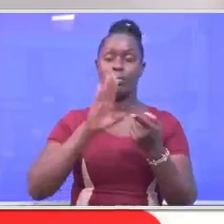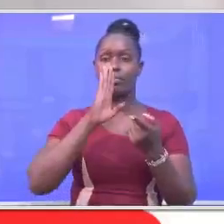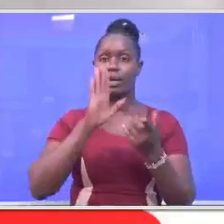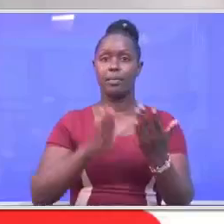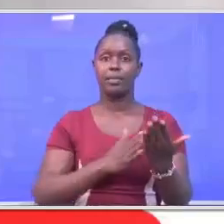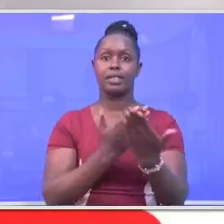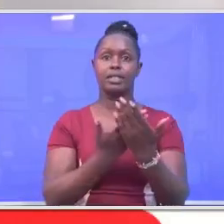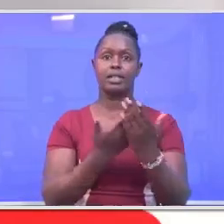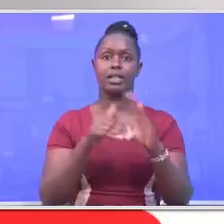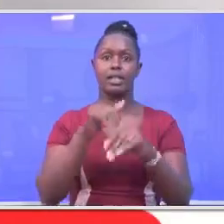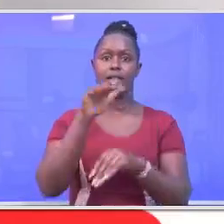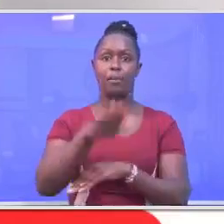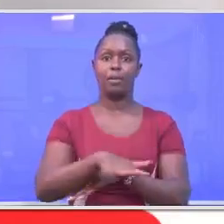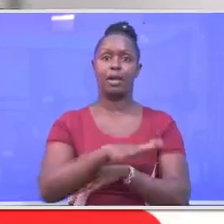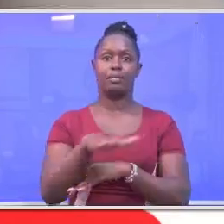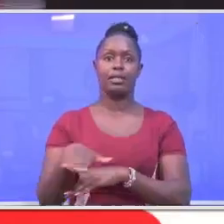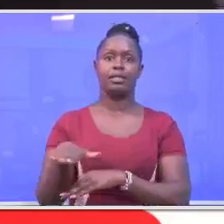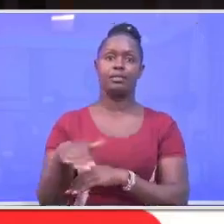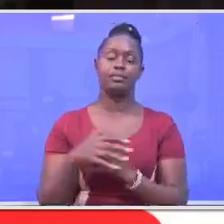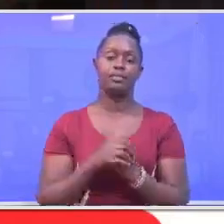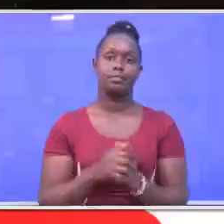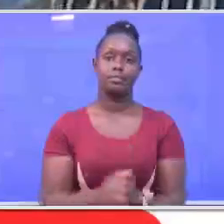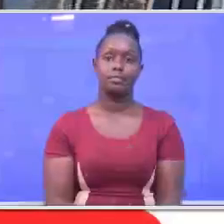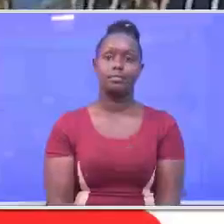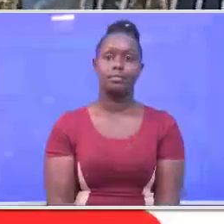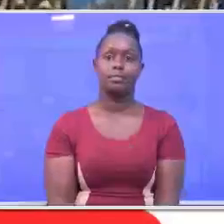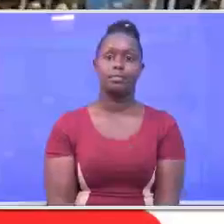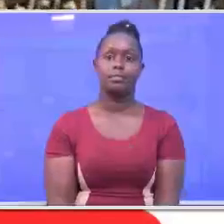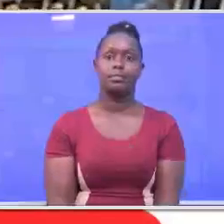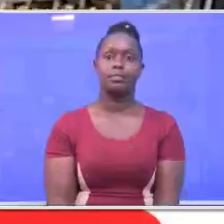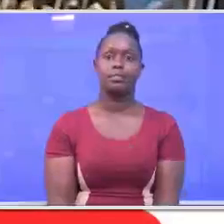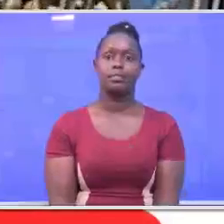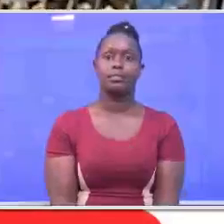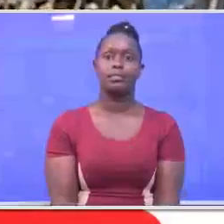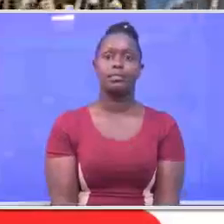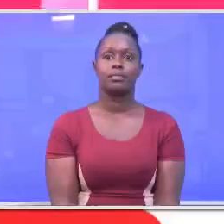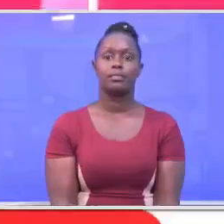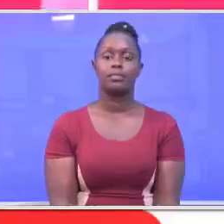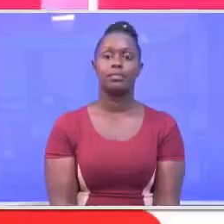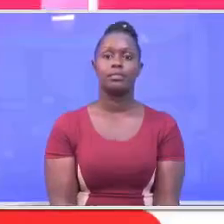Parliament. Sheila Chelangat for TV 47 in Nairobi.